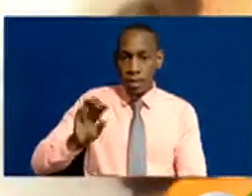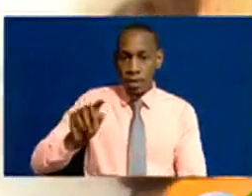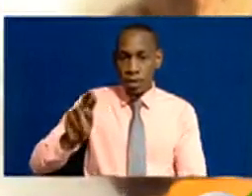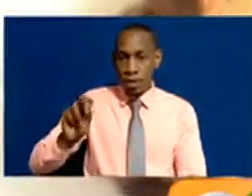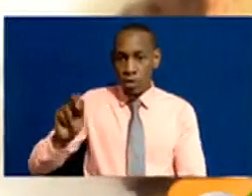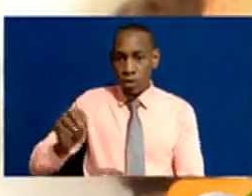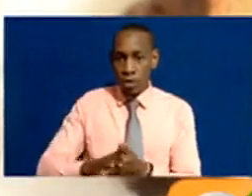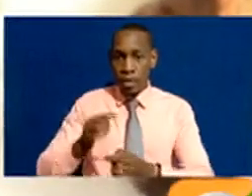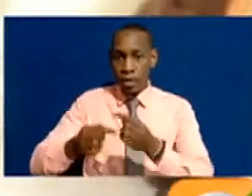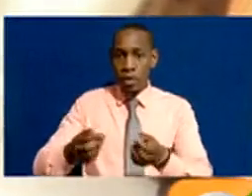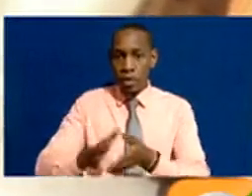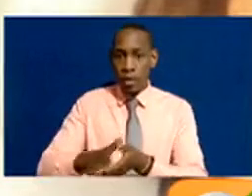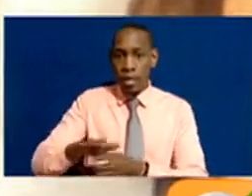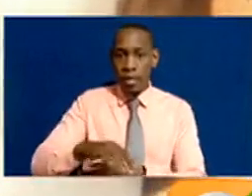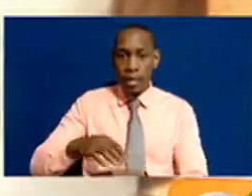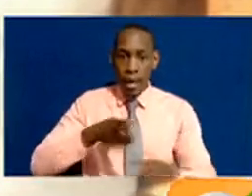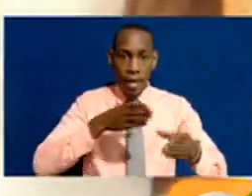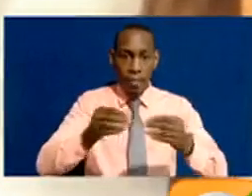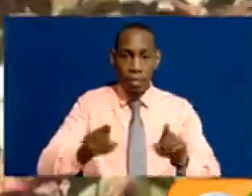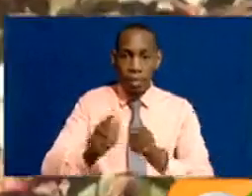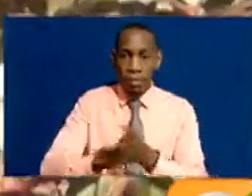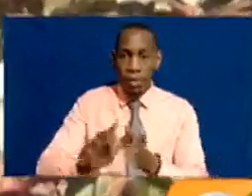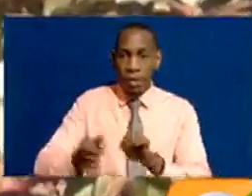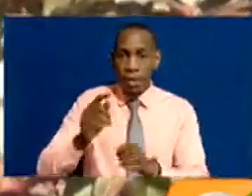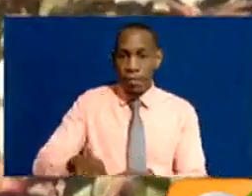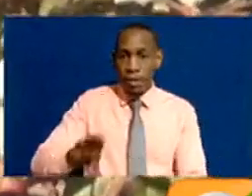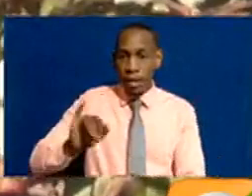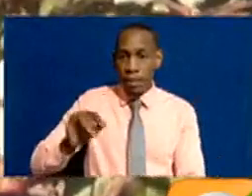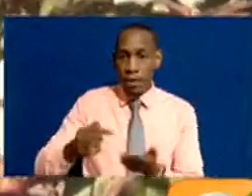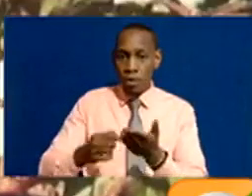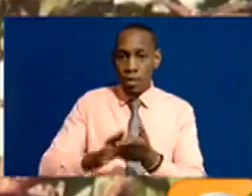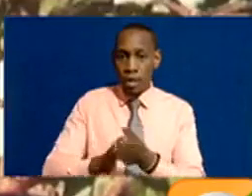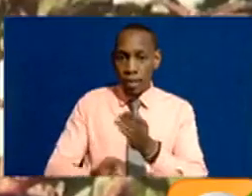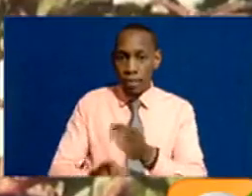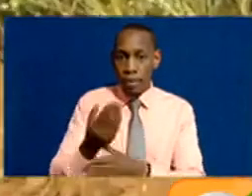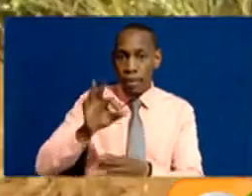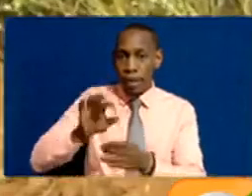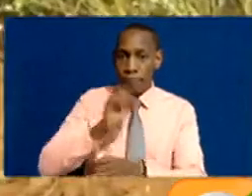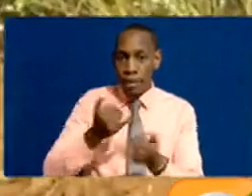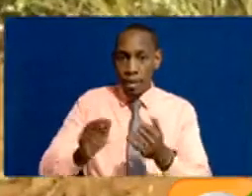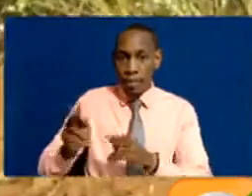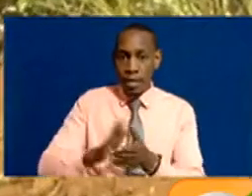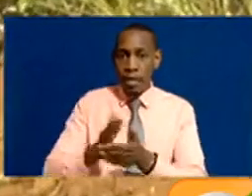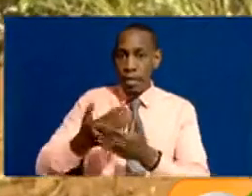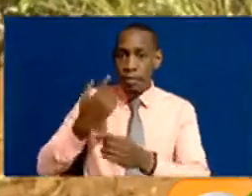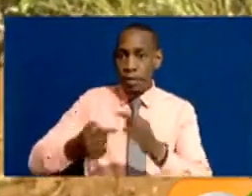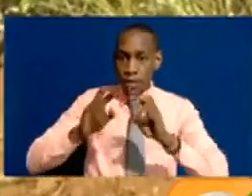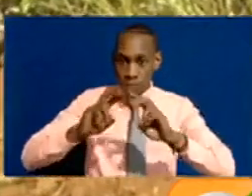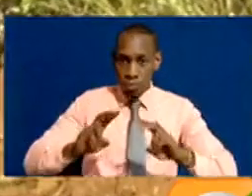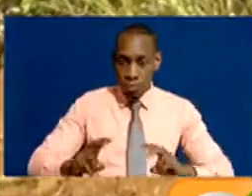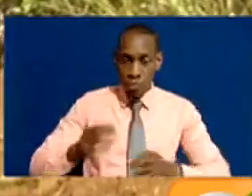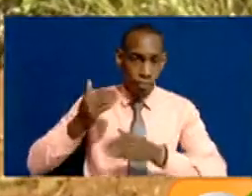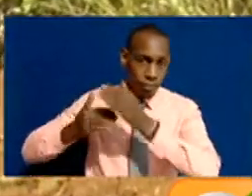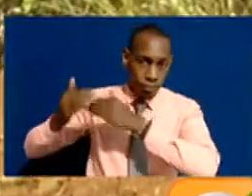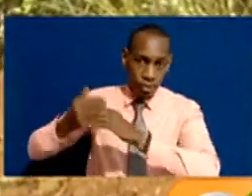happening in places like Busia, making it the first biotech cash crop to be planted in Kenya following years of research stretching